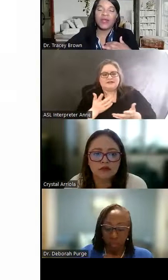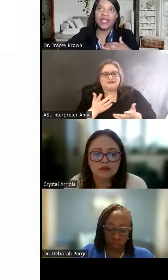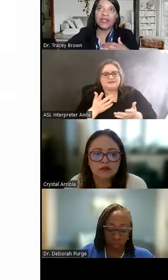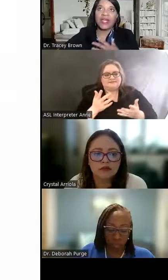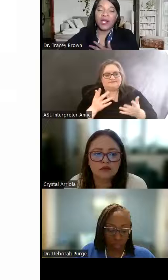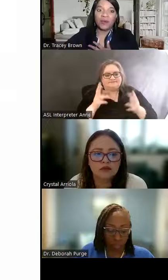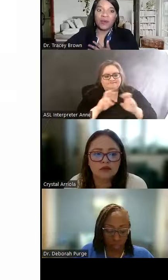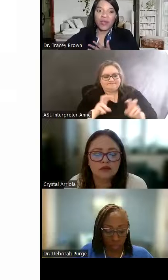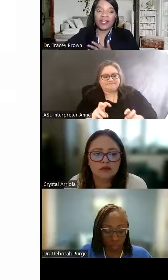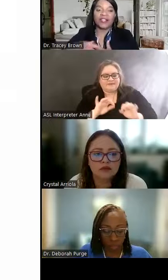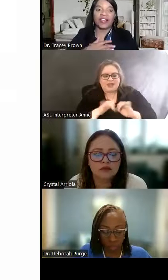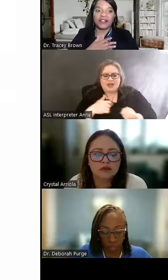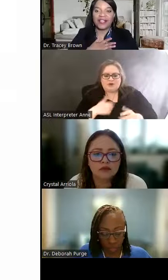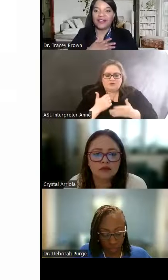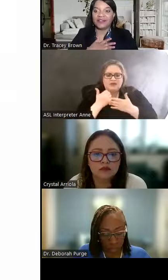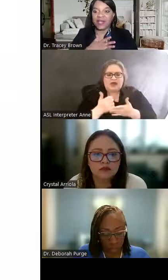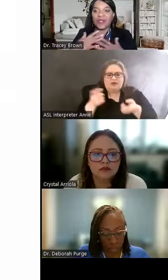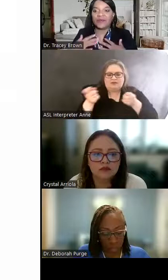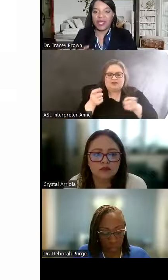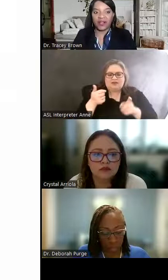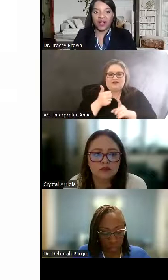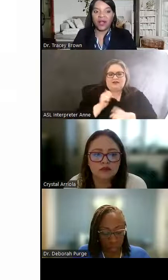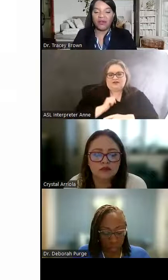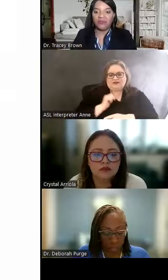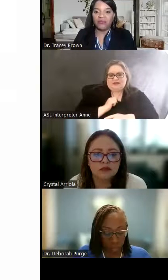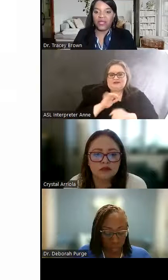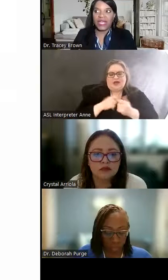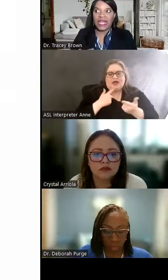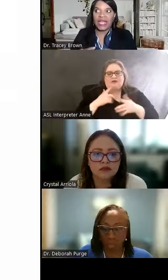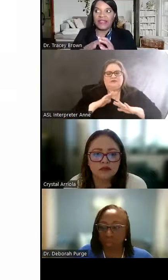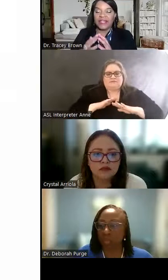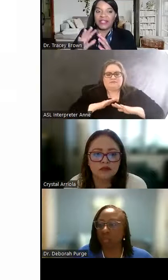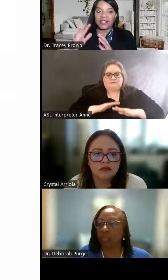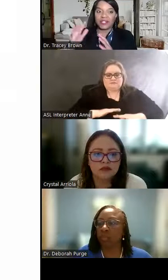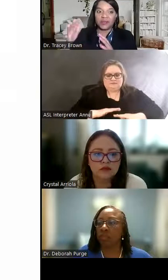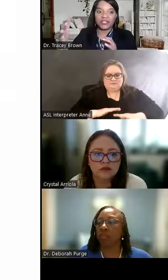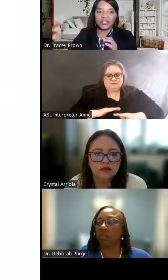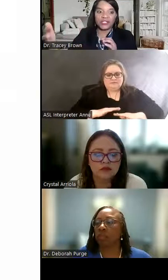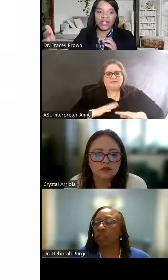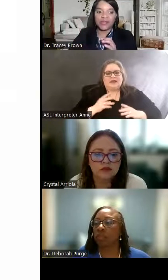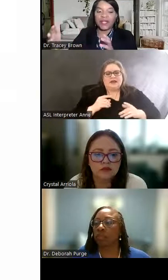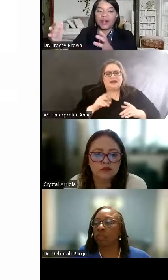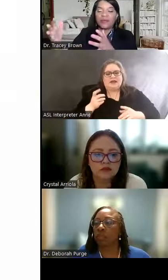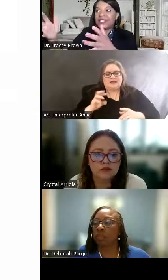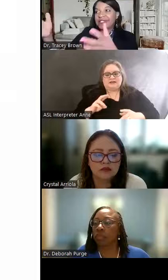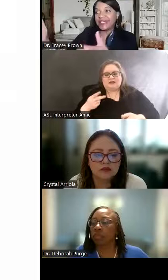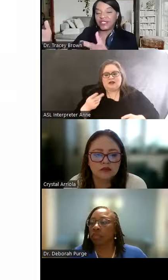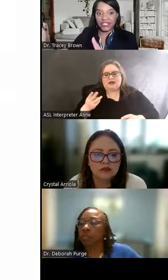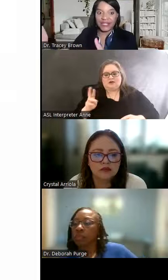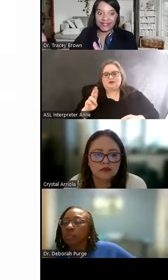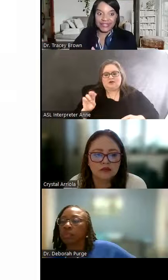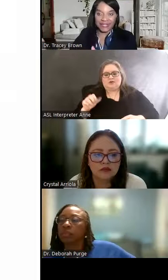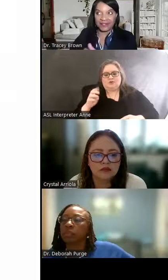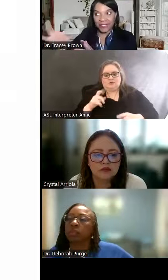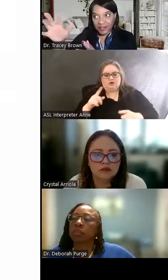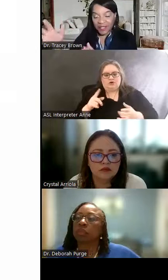how do we help regulate ourselves? How do we remain calm? And then, as Dr. Perch just talked about, how do we see this